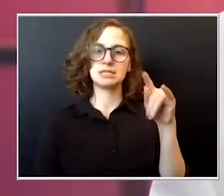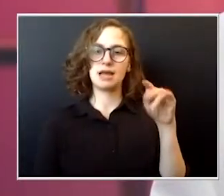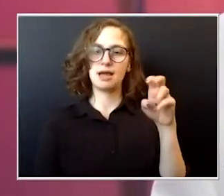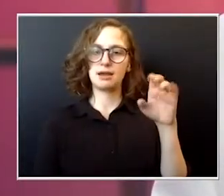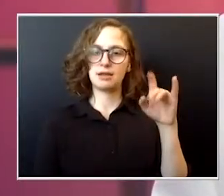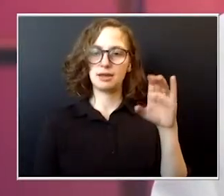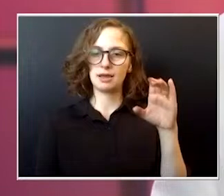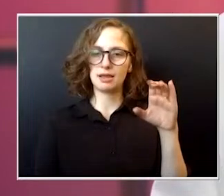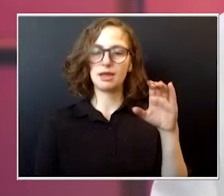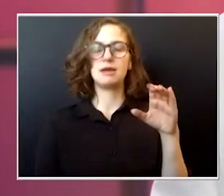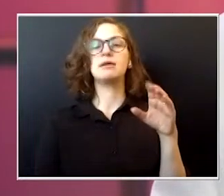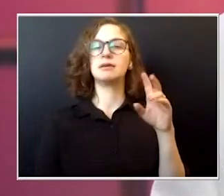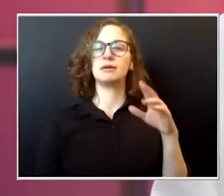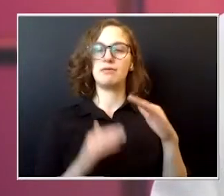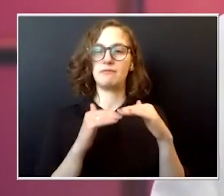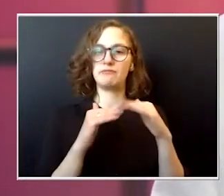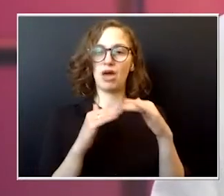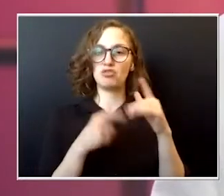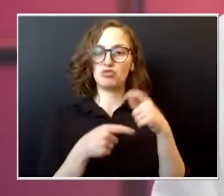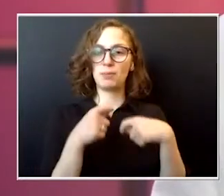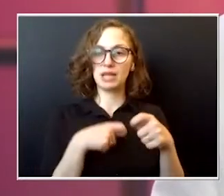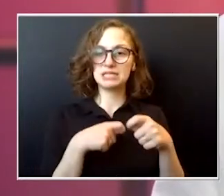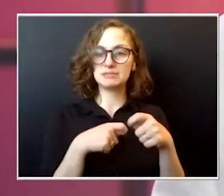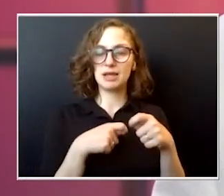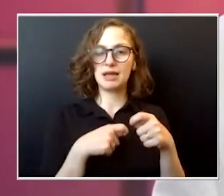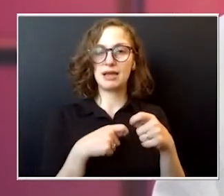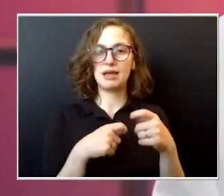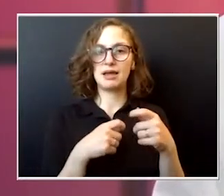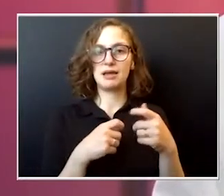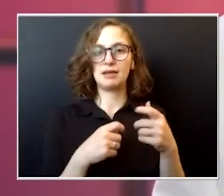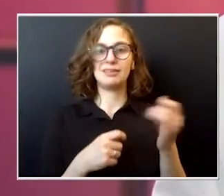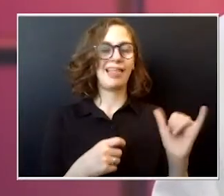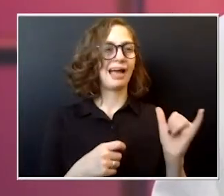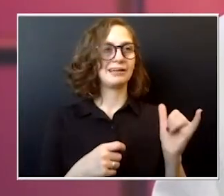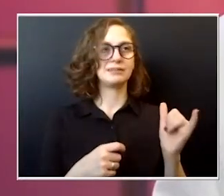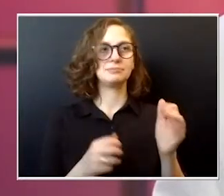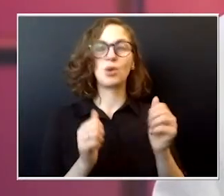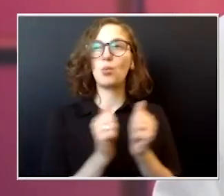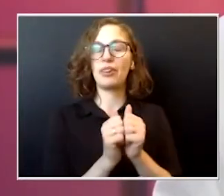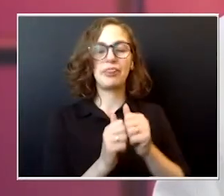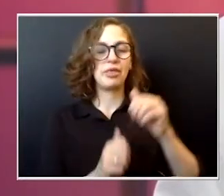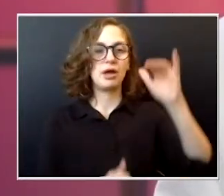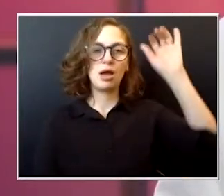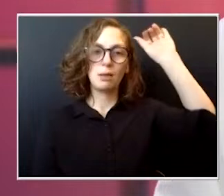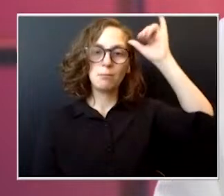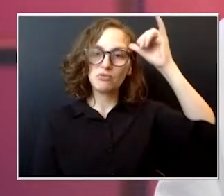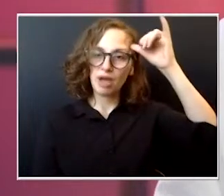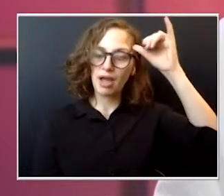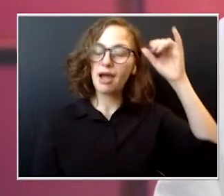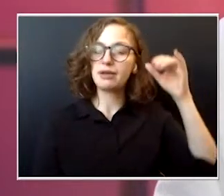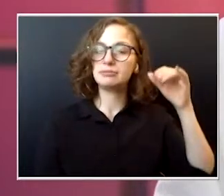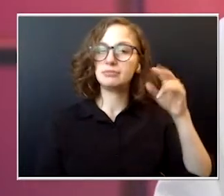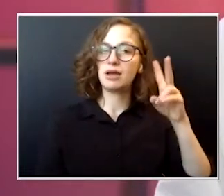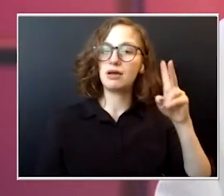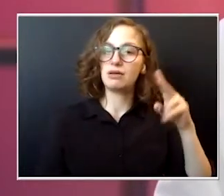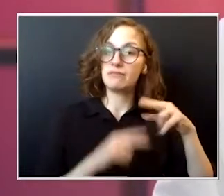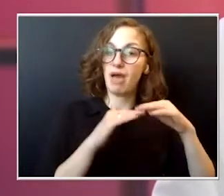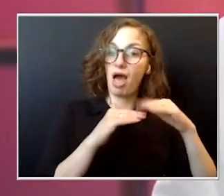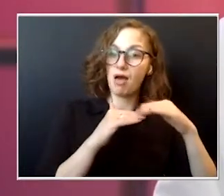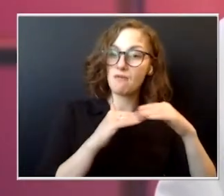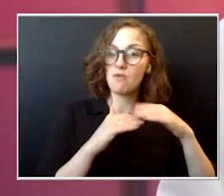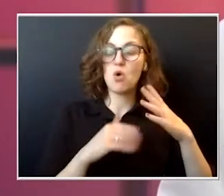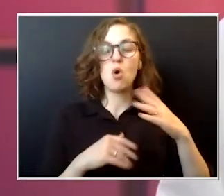valve, such as a bovine pericardial valve or a pig valve, we do oftentimes